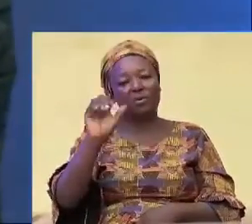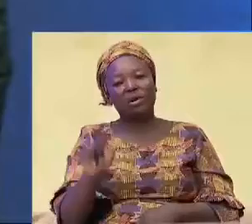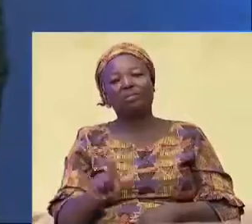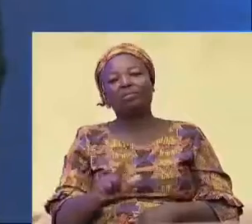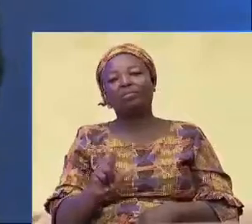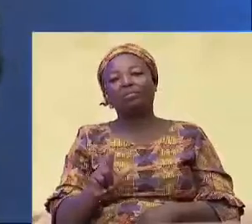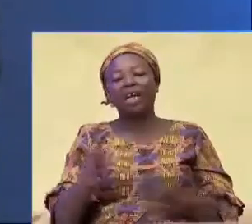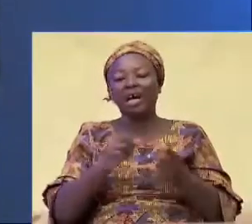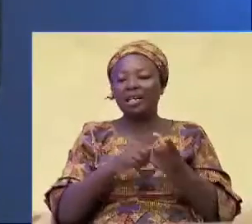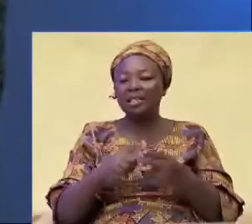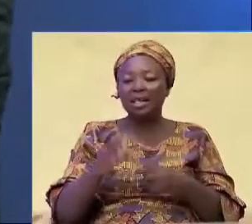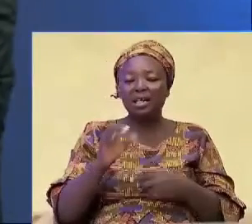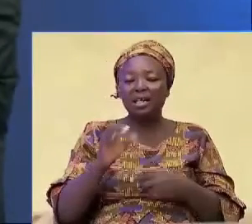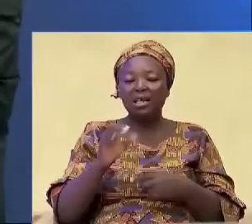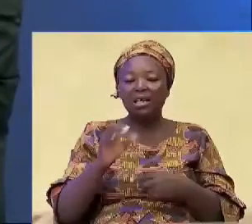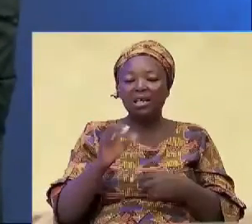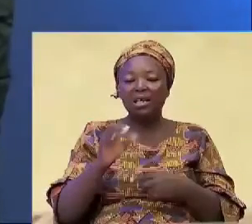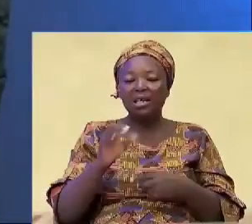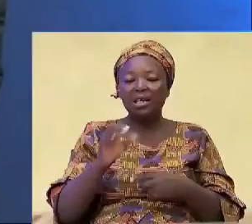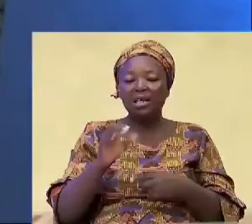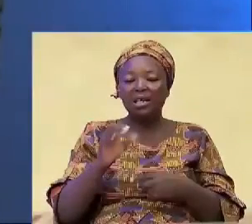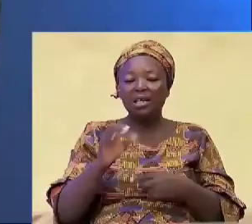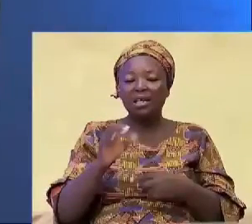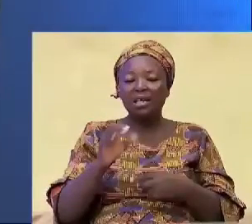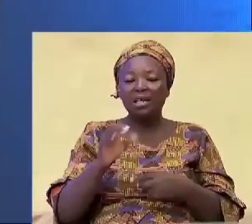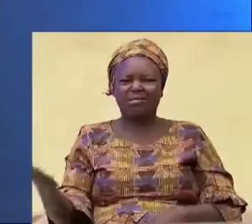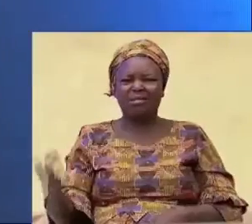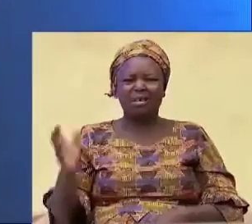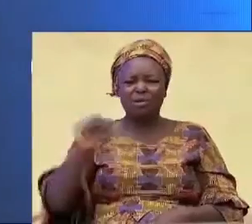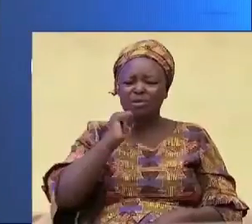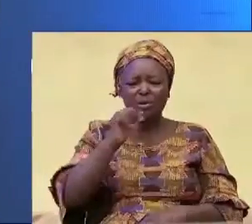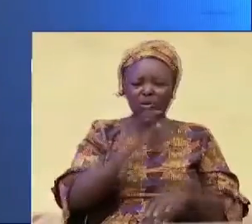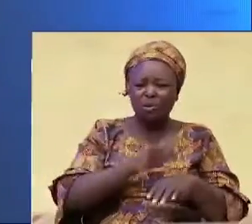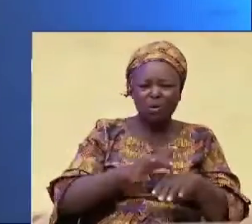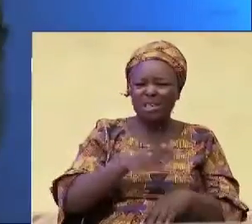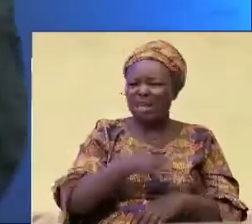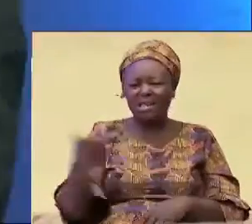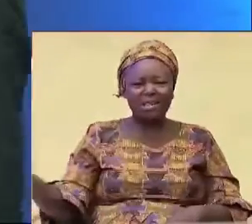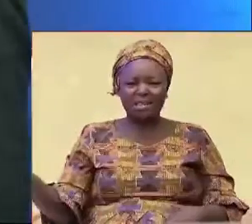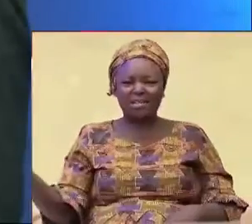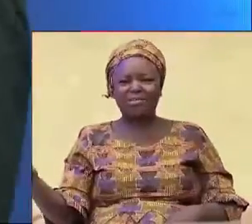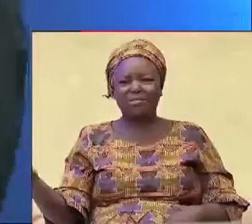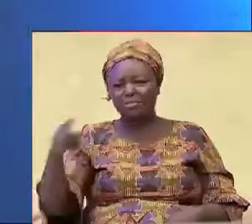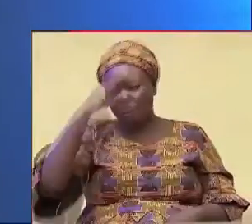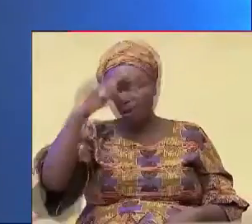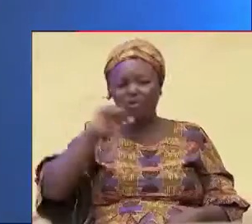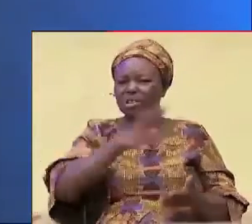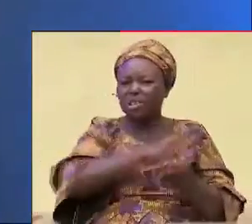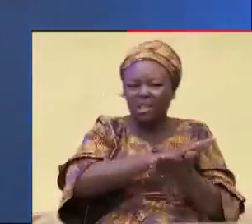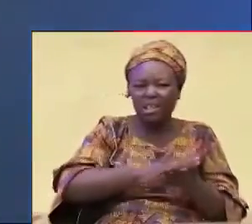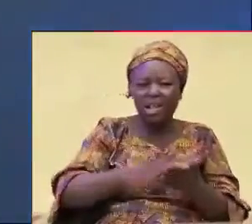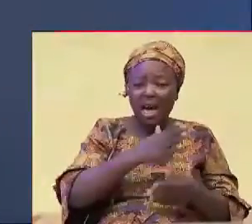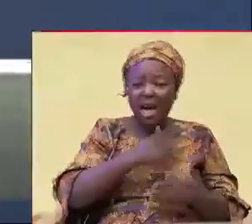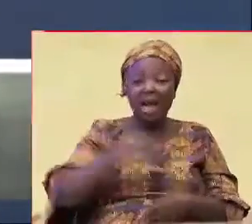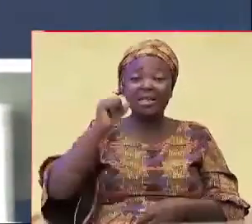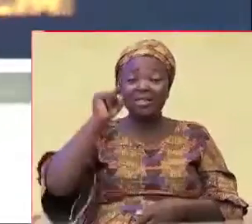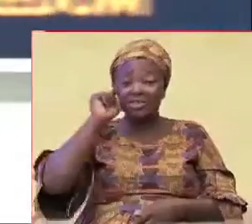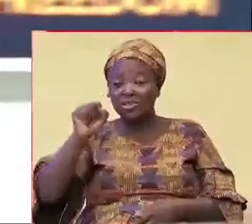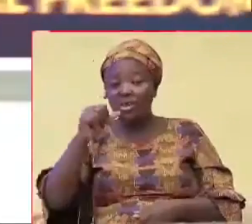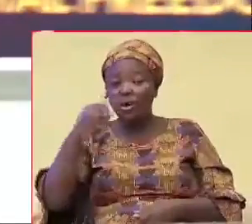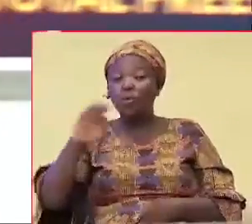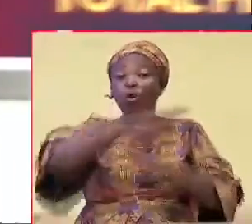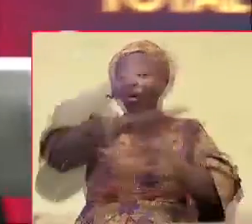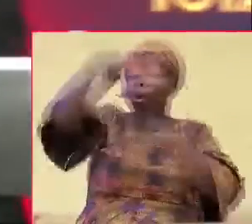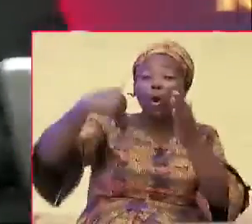couch, any chair, any bed, anything, anybody. And she, of